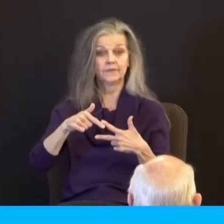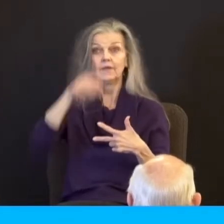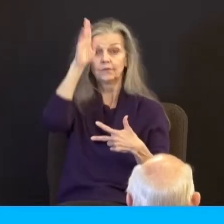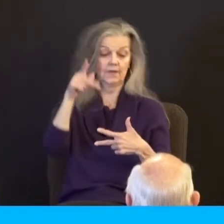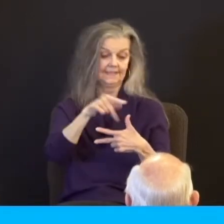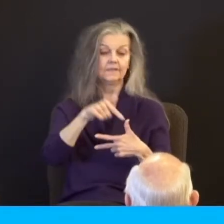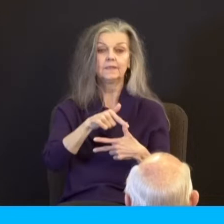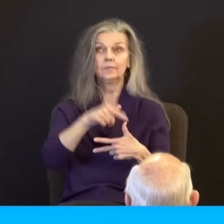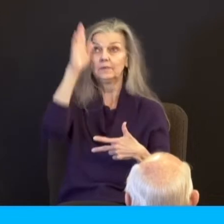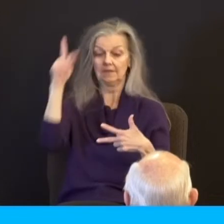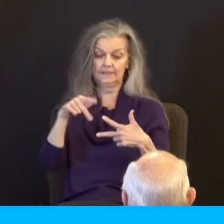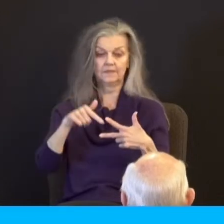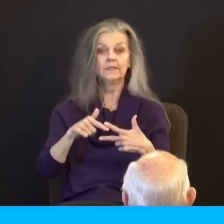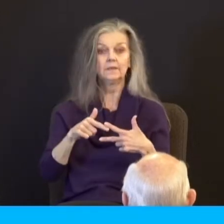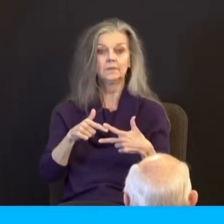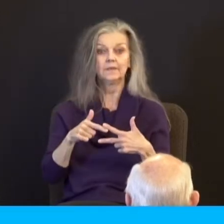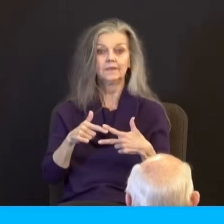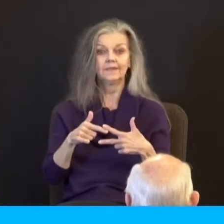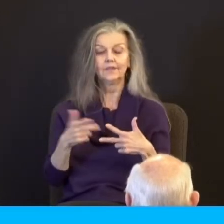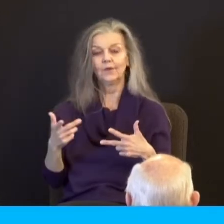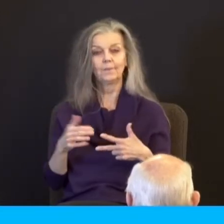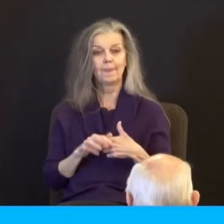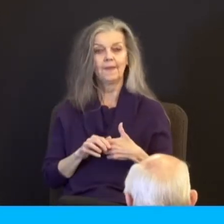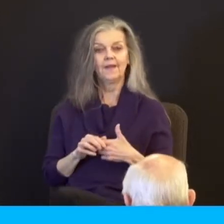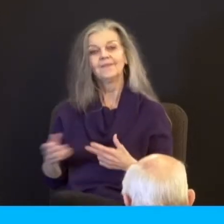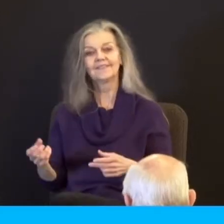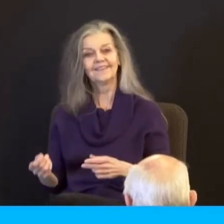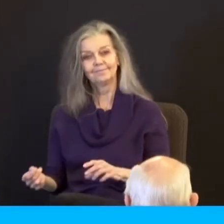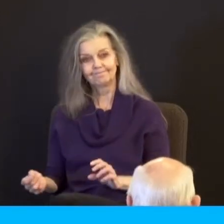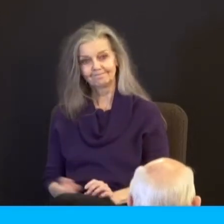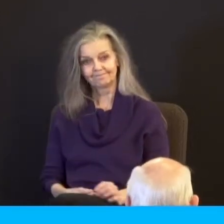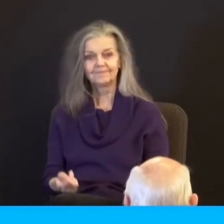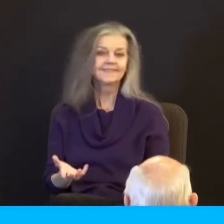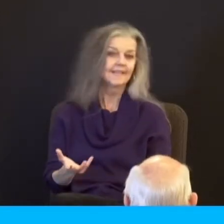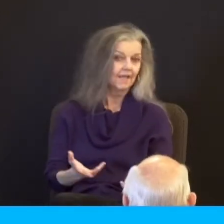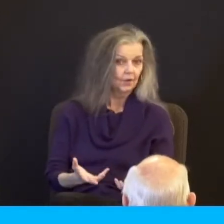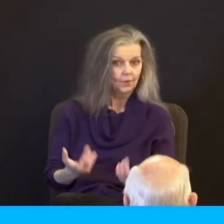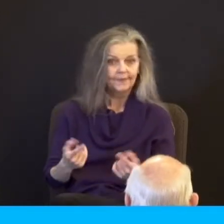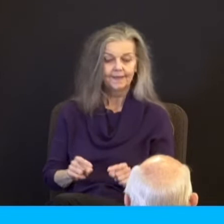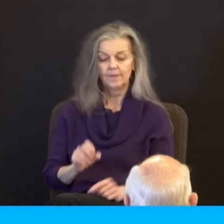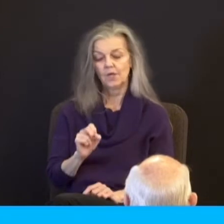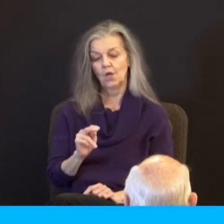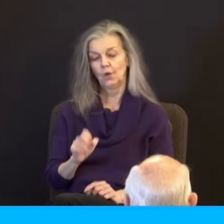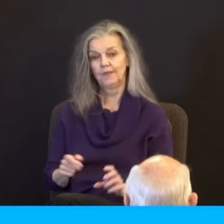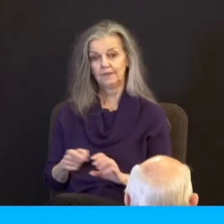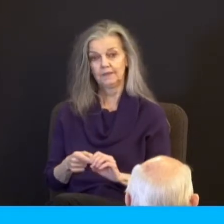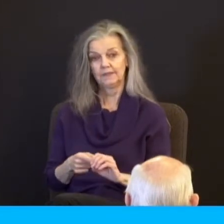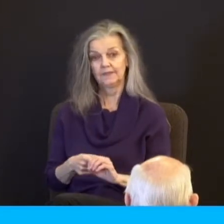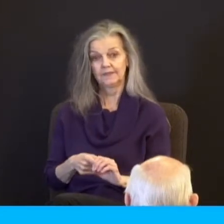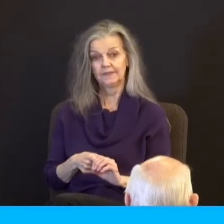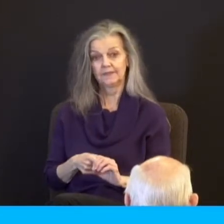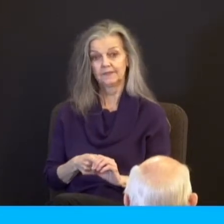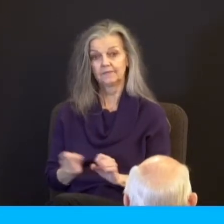like, what does this mean? Birth control, we get... So we had to explain to him. The Bible is actually